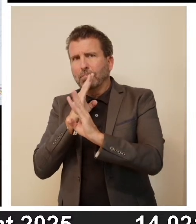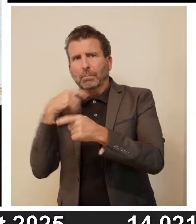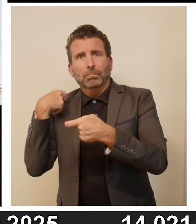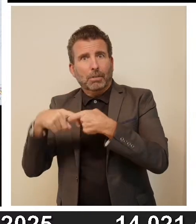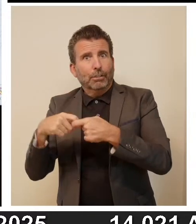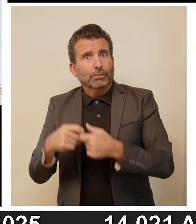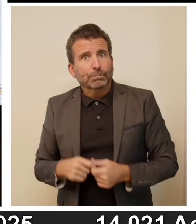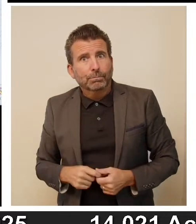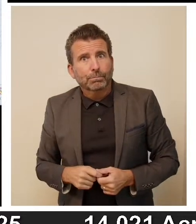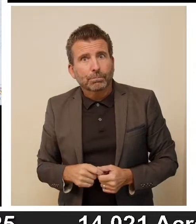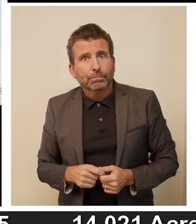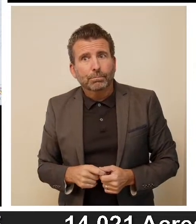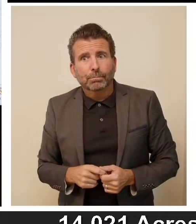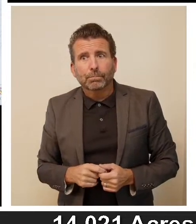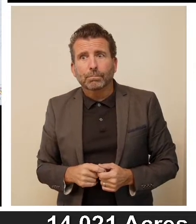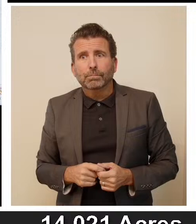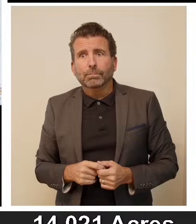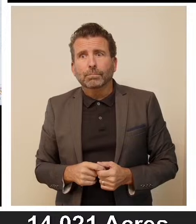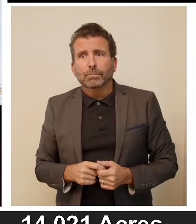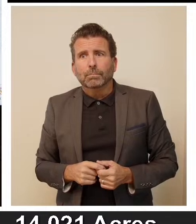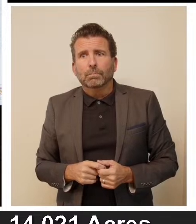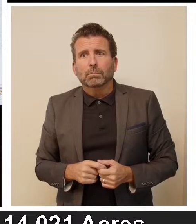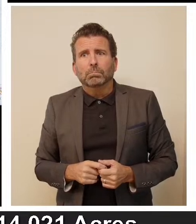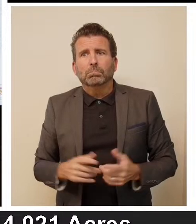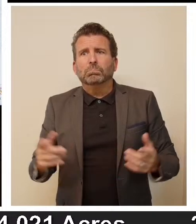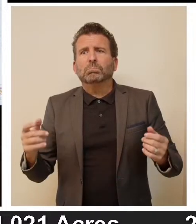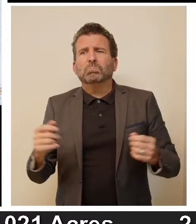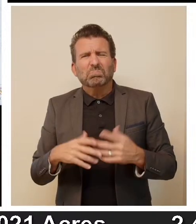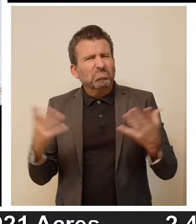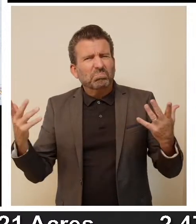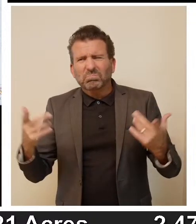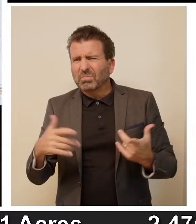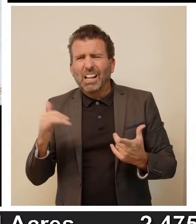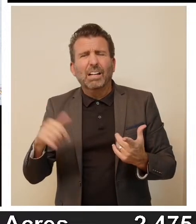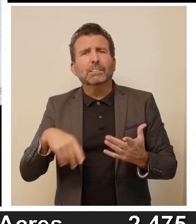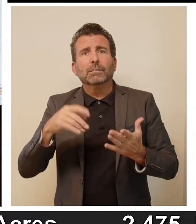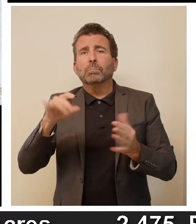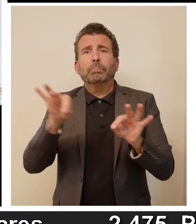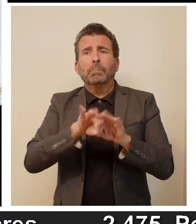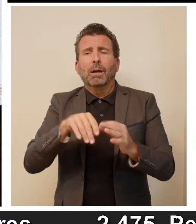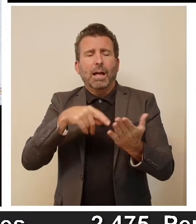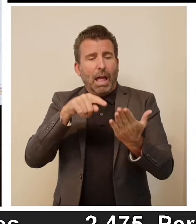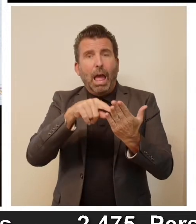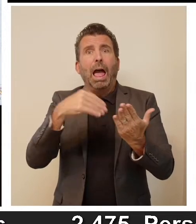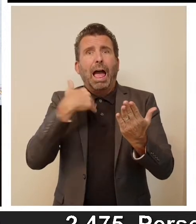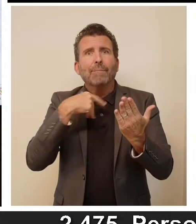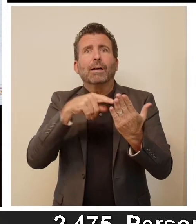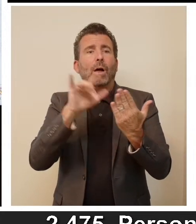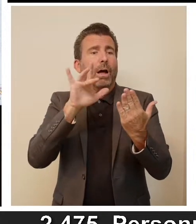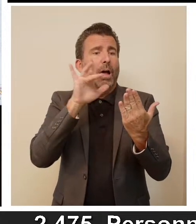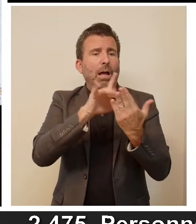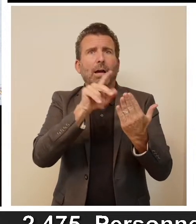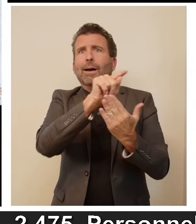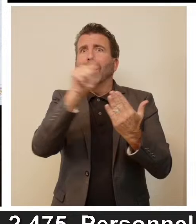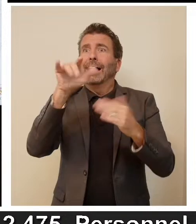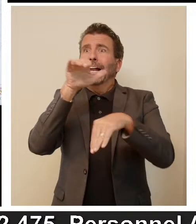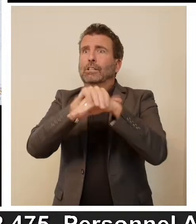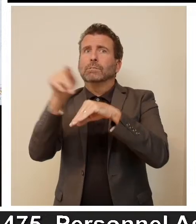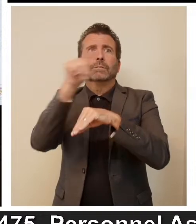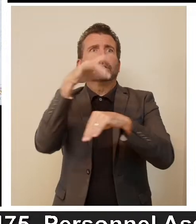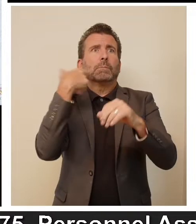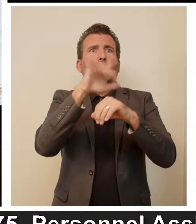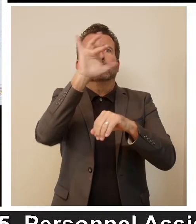1-800-342-4545 o visite nuestro puesto de información ubicado en el Centro de Recuperación de Desastres de FEMA, localizado